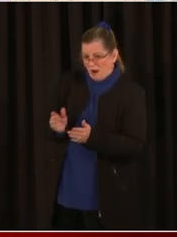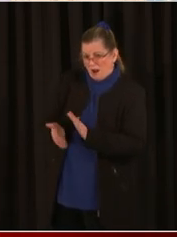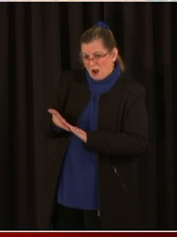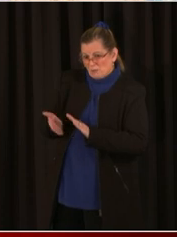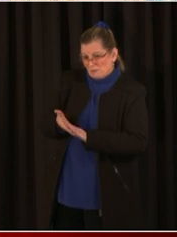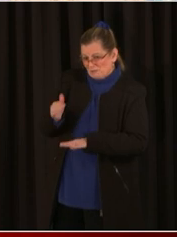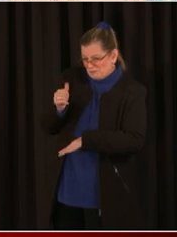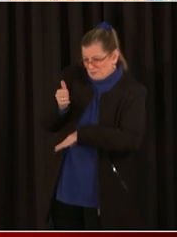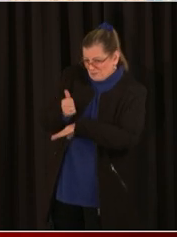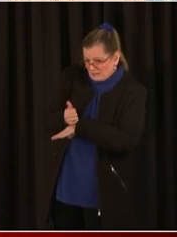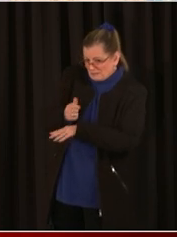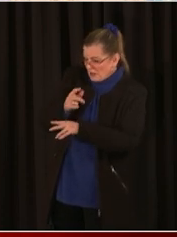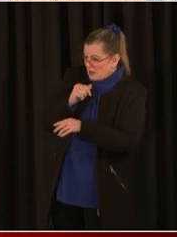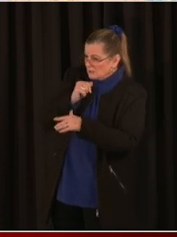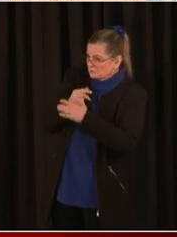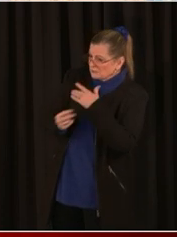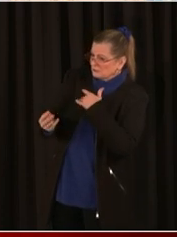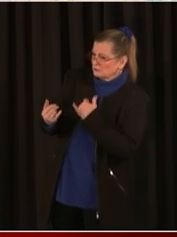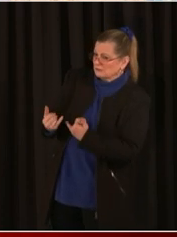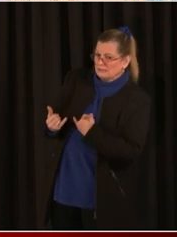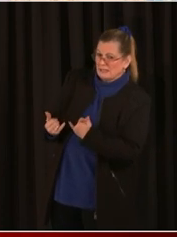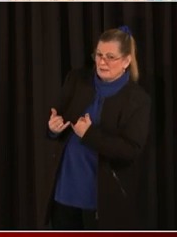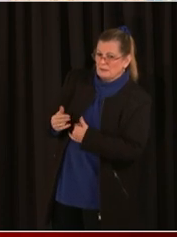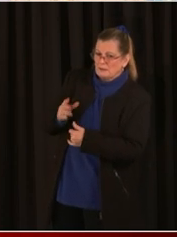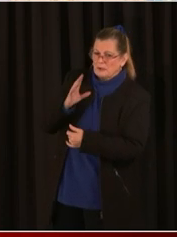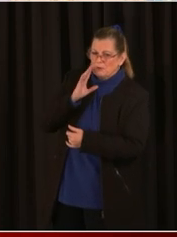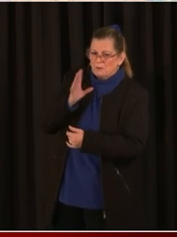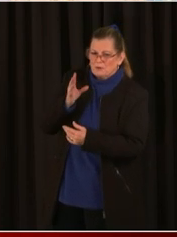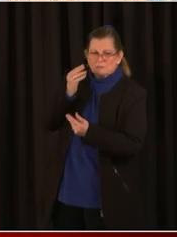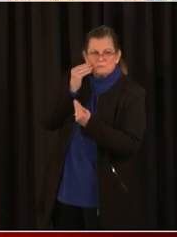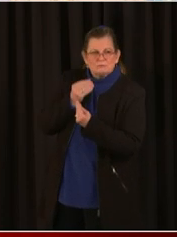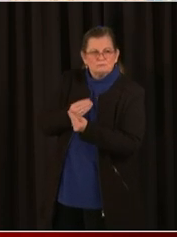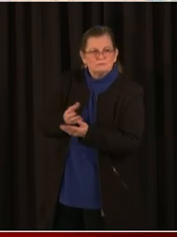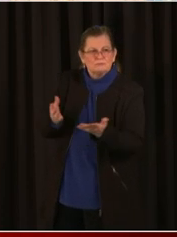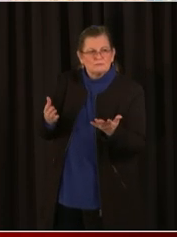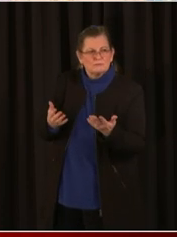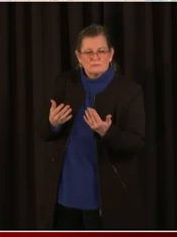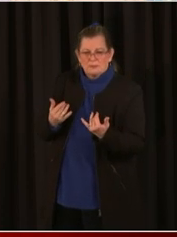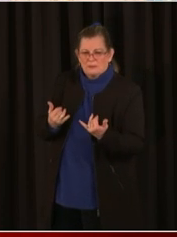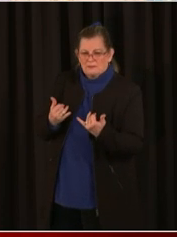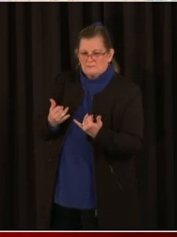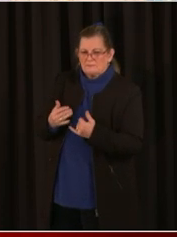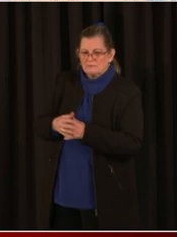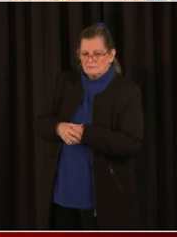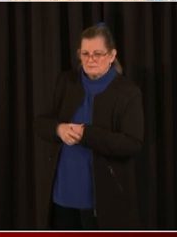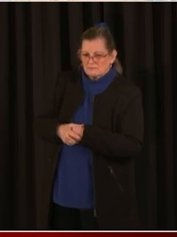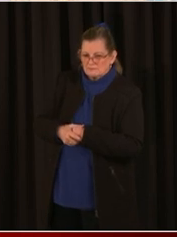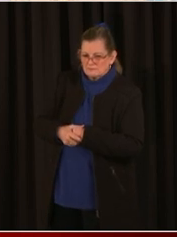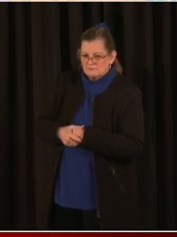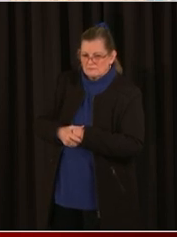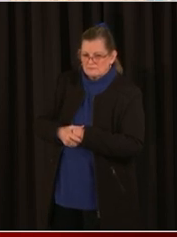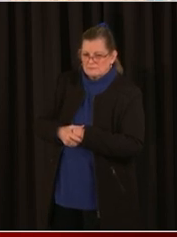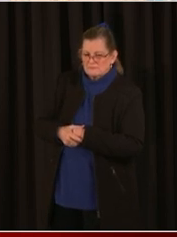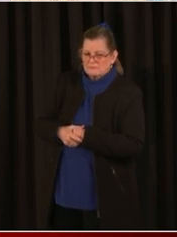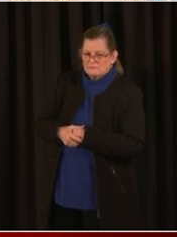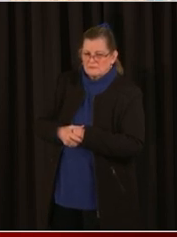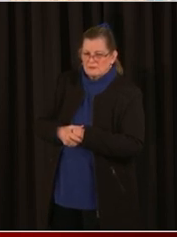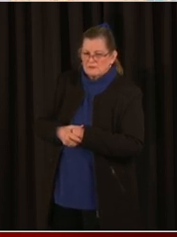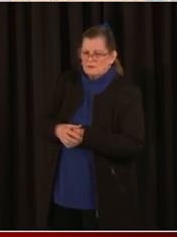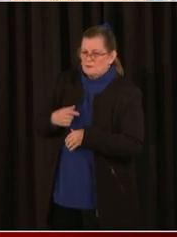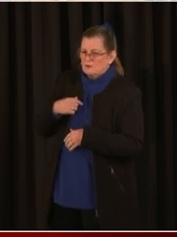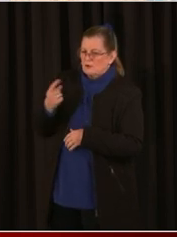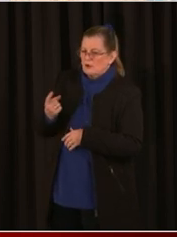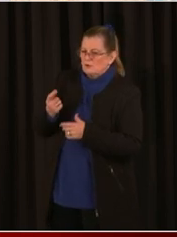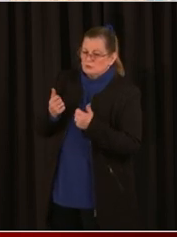operations based on any predictions today, we will get that information out as soon as possible. And